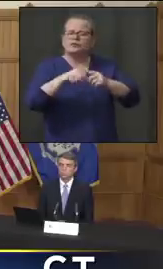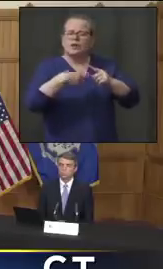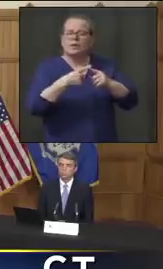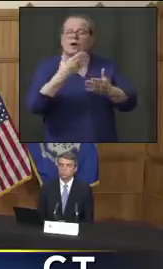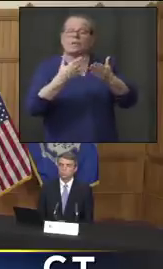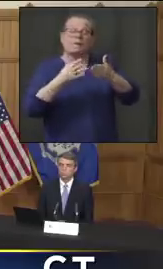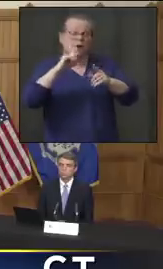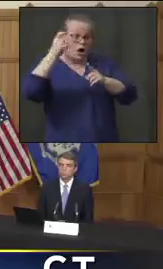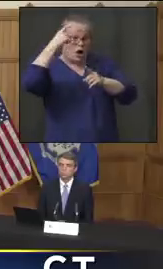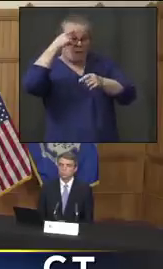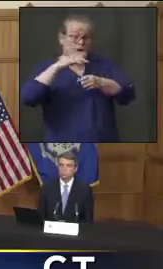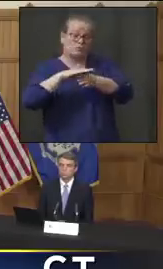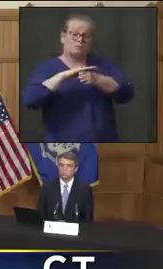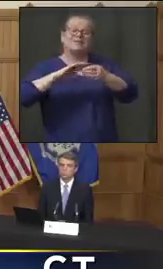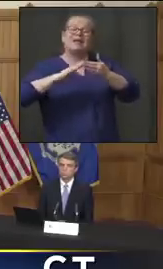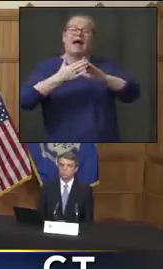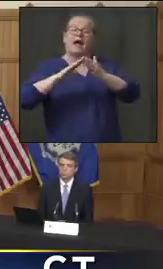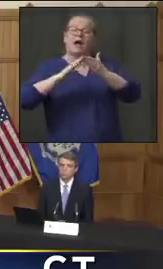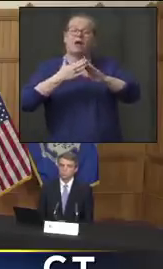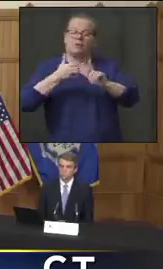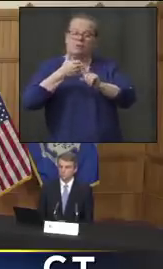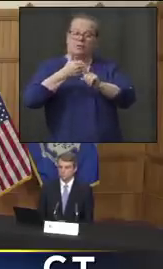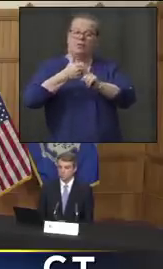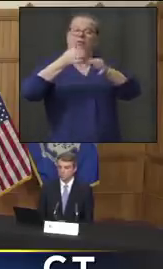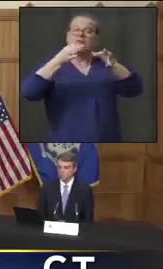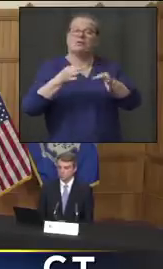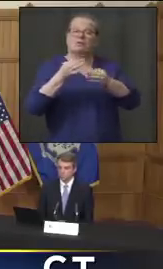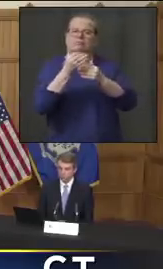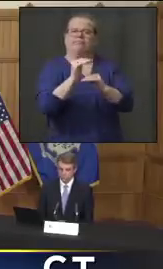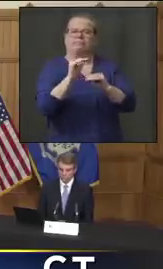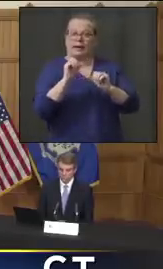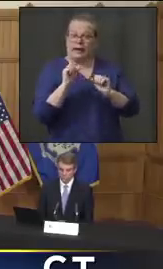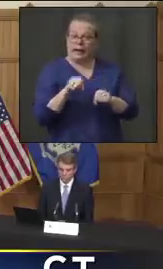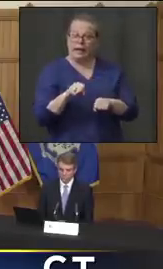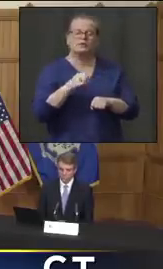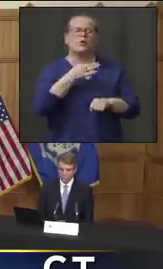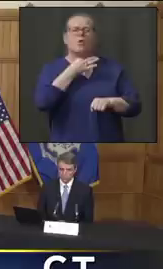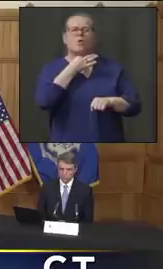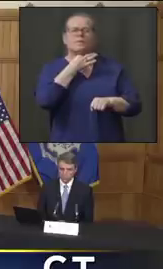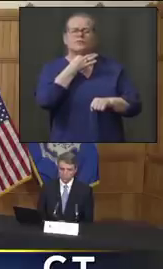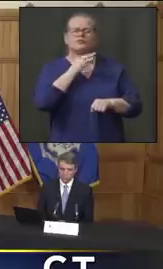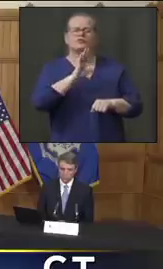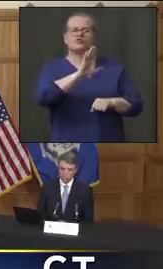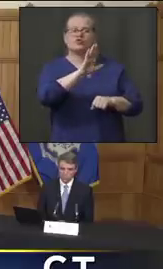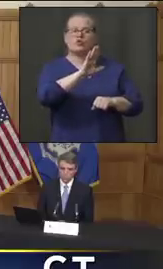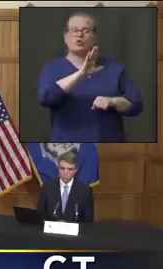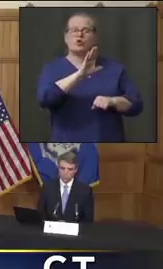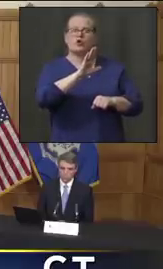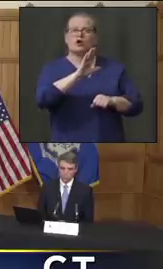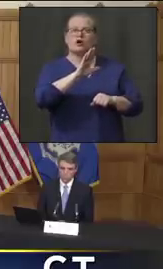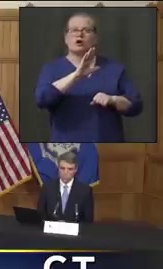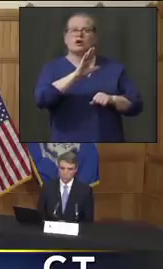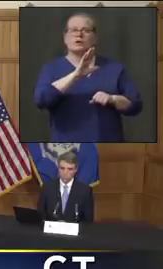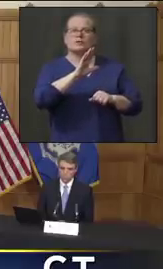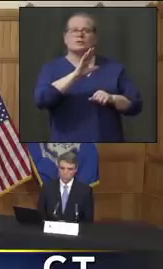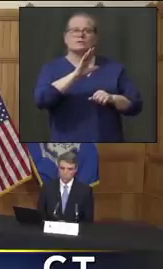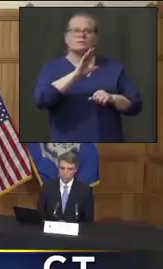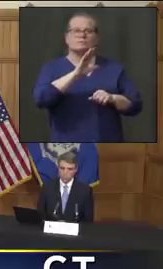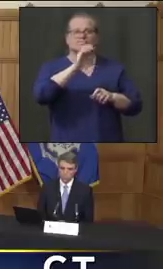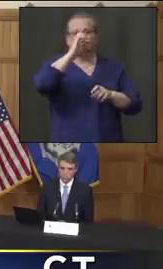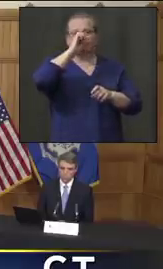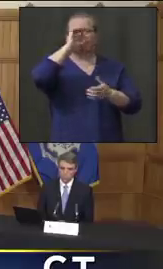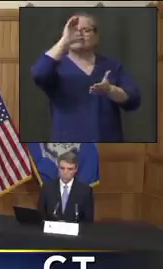restrictions. So I'm just wondering, will your modified orders provide latitude